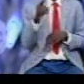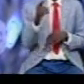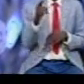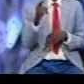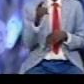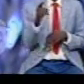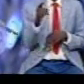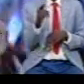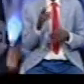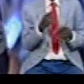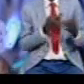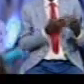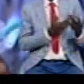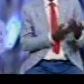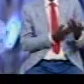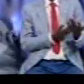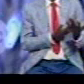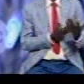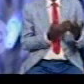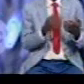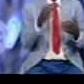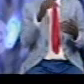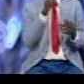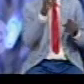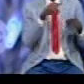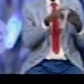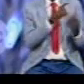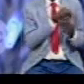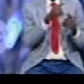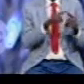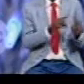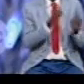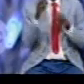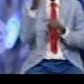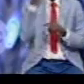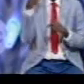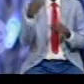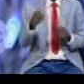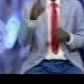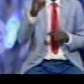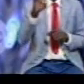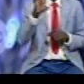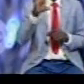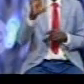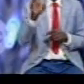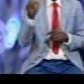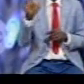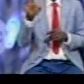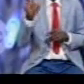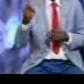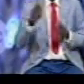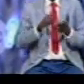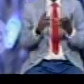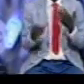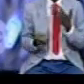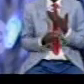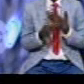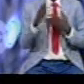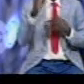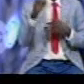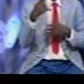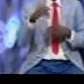cancer center, and went back waiting for that December GCK. Then during the December GCK, by the grace of